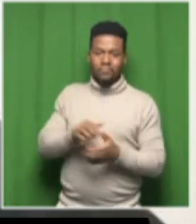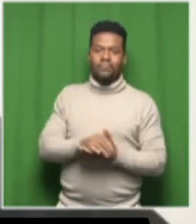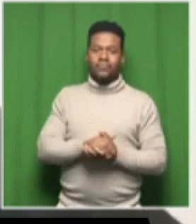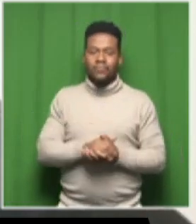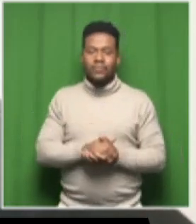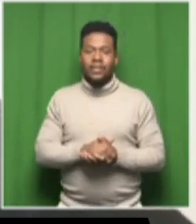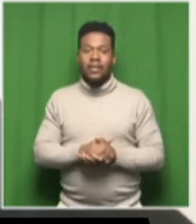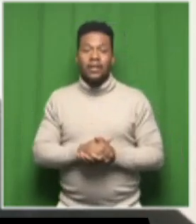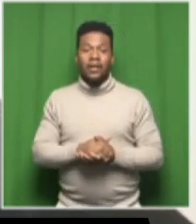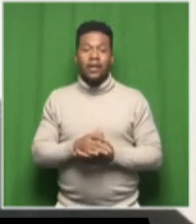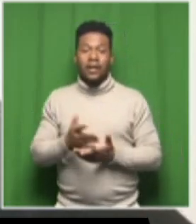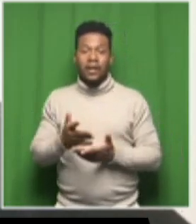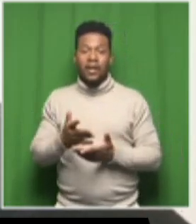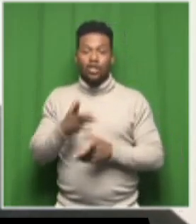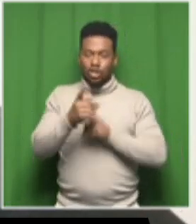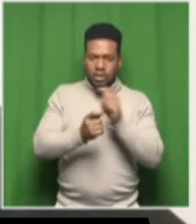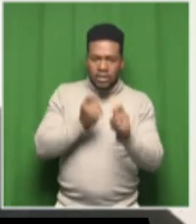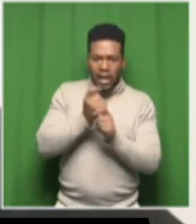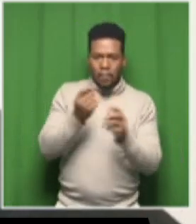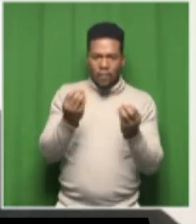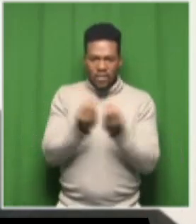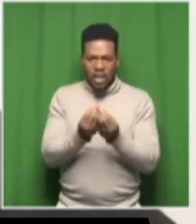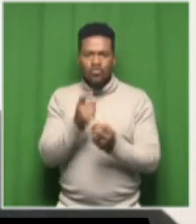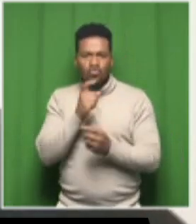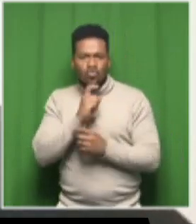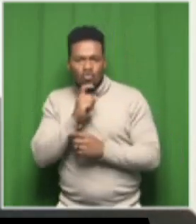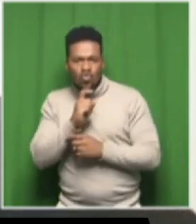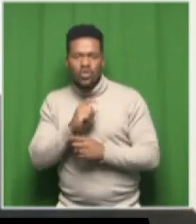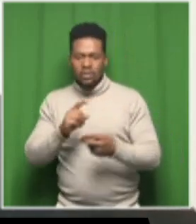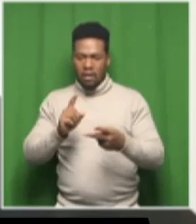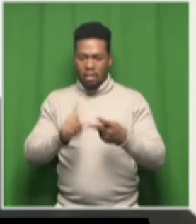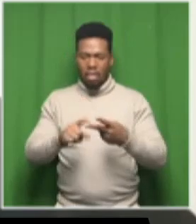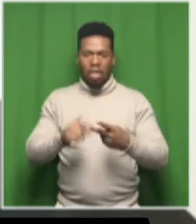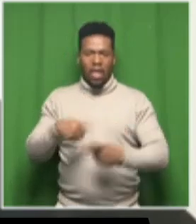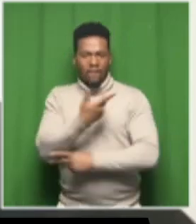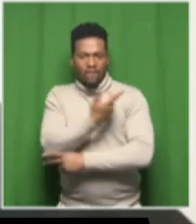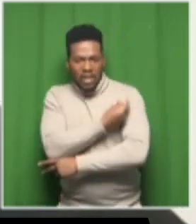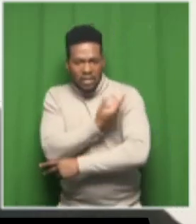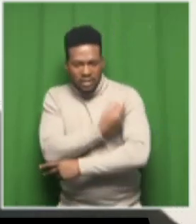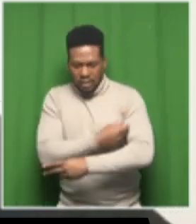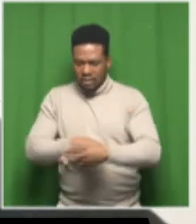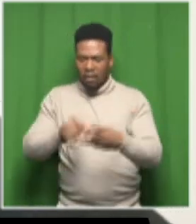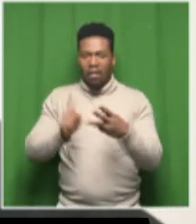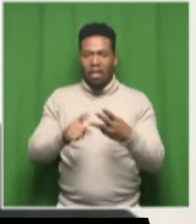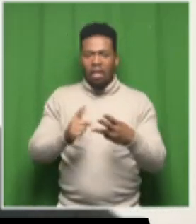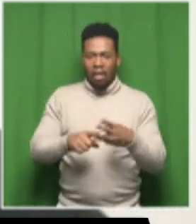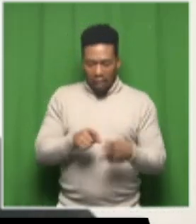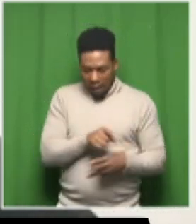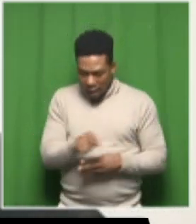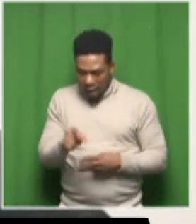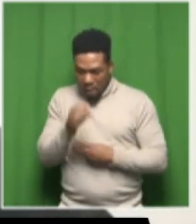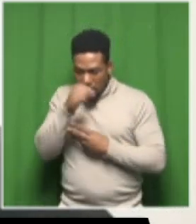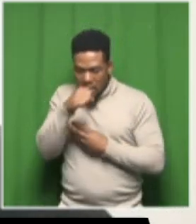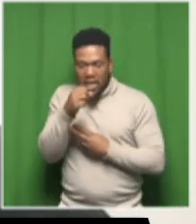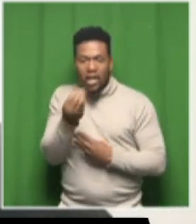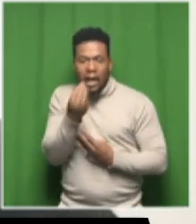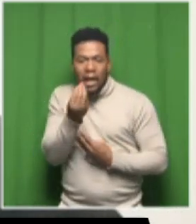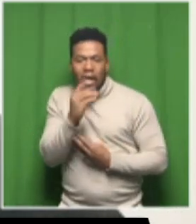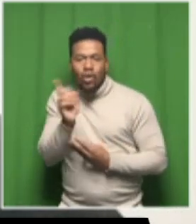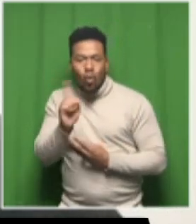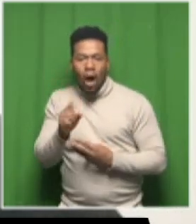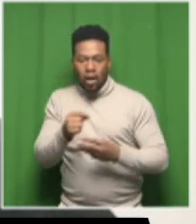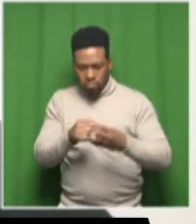use, the vaccination programs and the feeding program they can use so that they have their